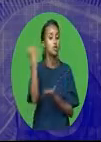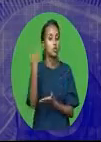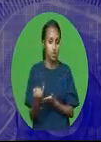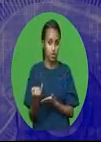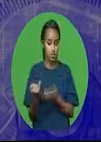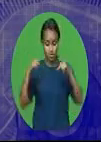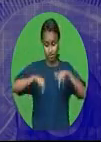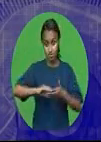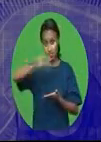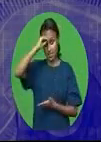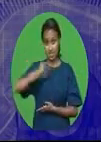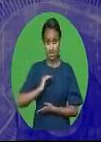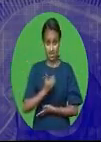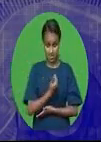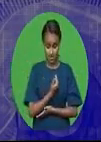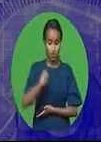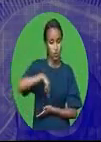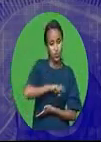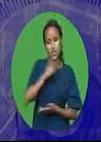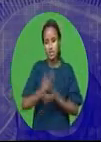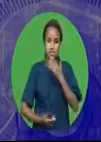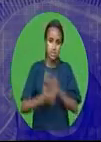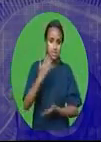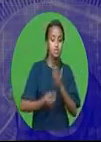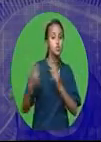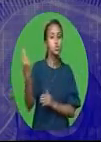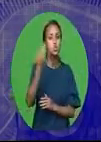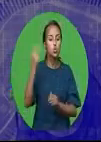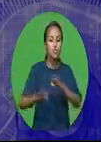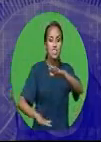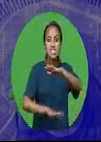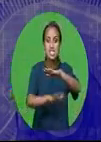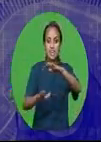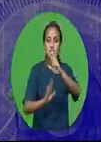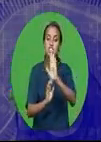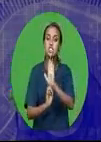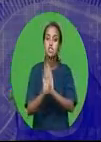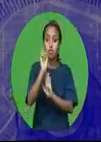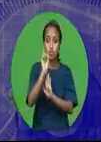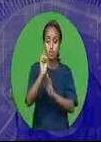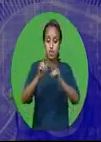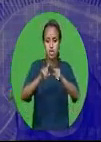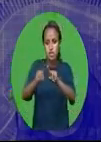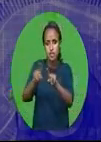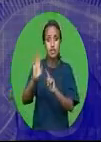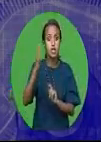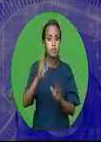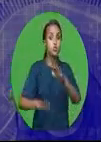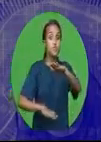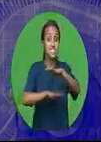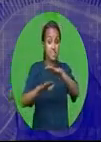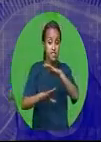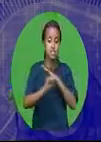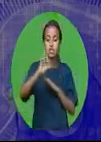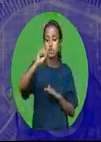In our today's lesson, we will discuss the use of surface development, the different types of surface and